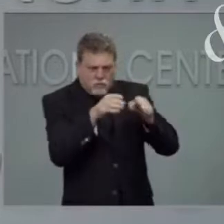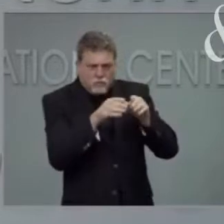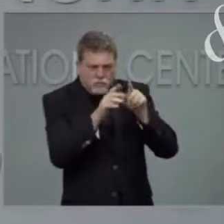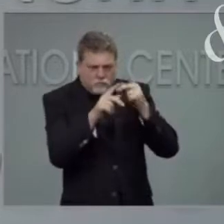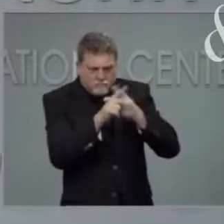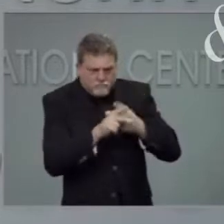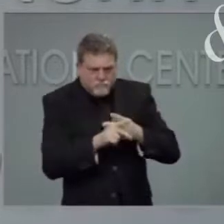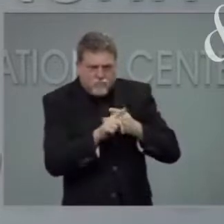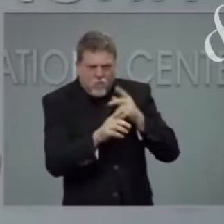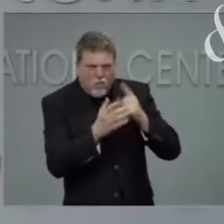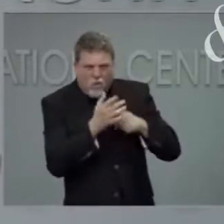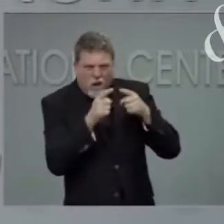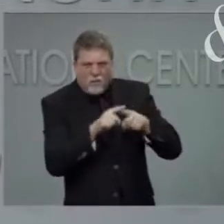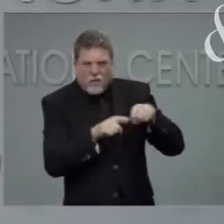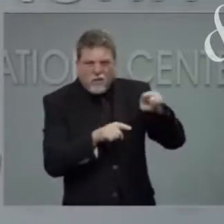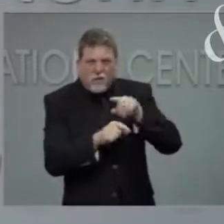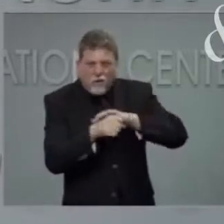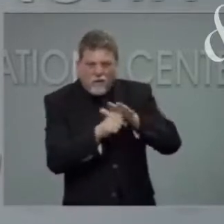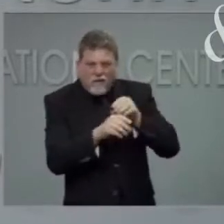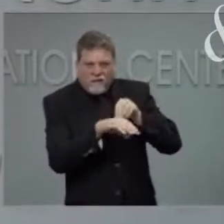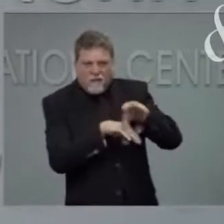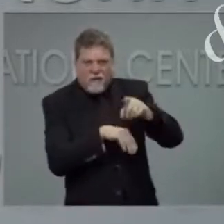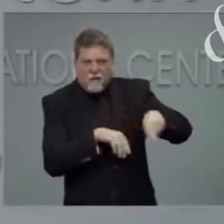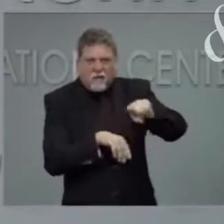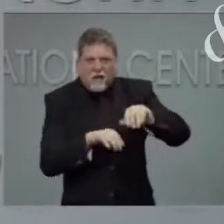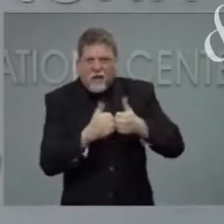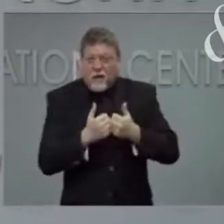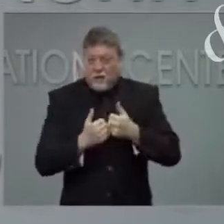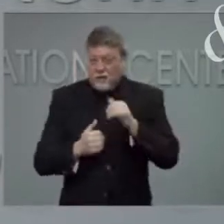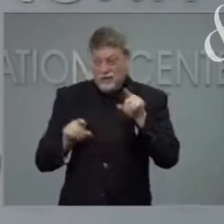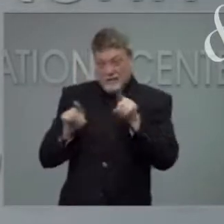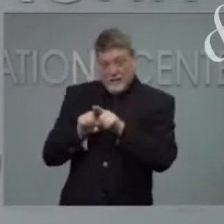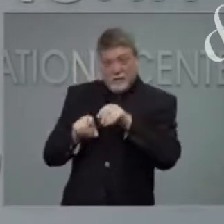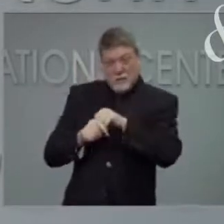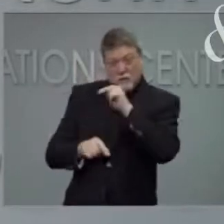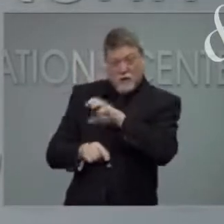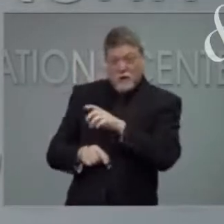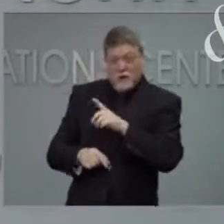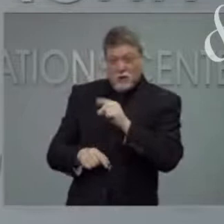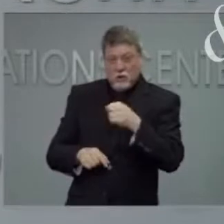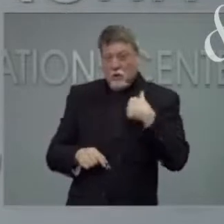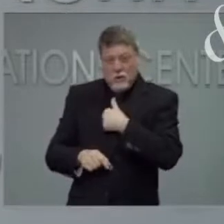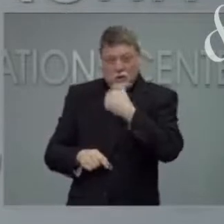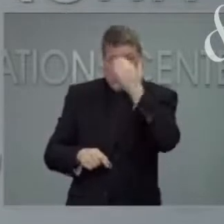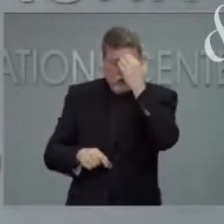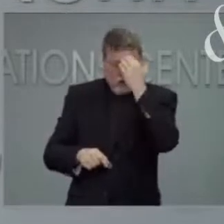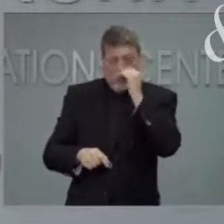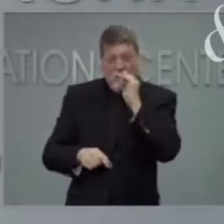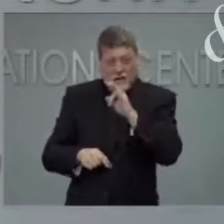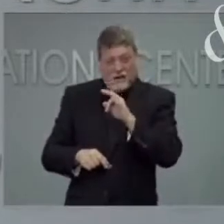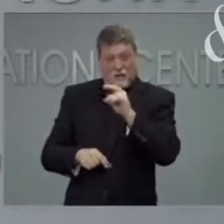Have we been counting cases among people with disabilities, and what do we know about how they've been affected by the pandemic here?